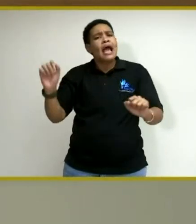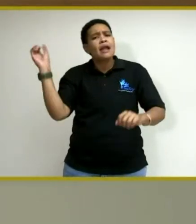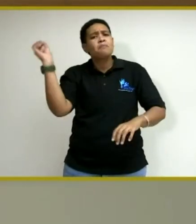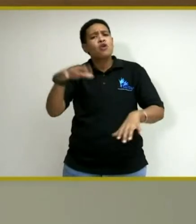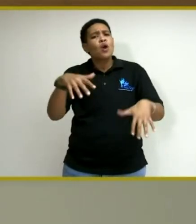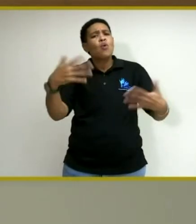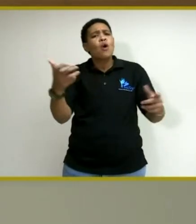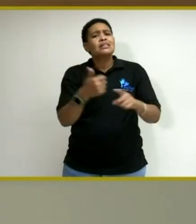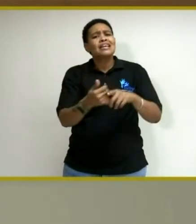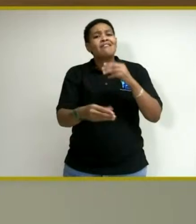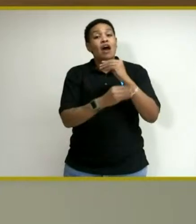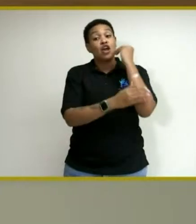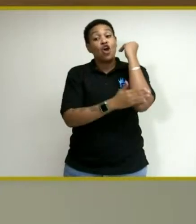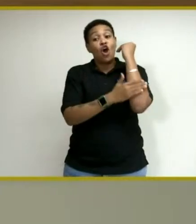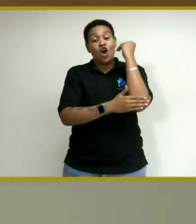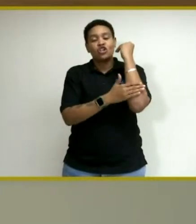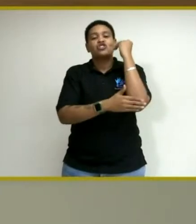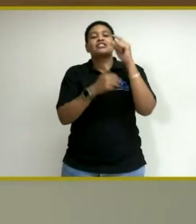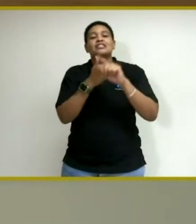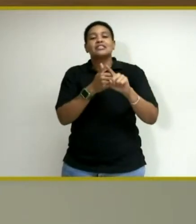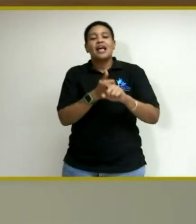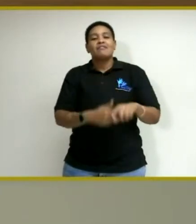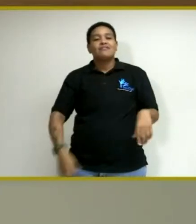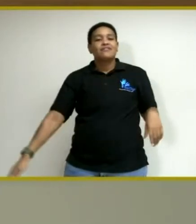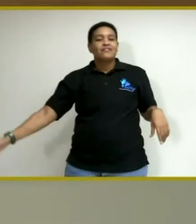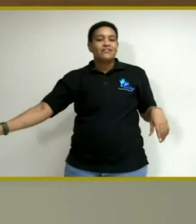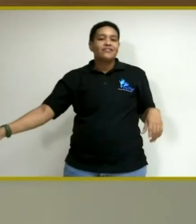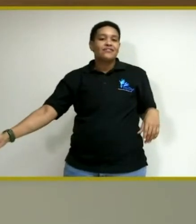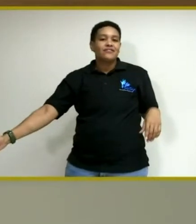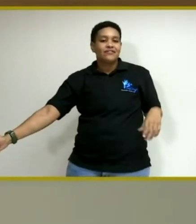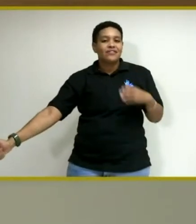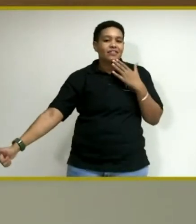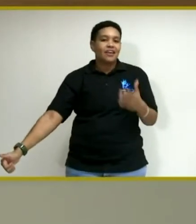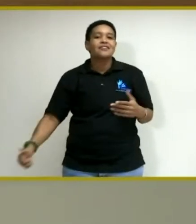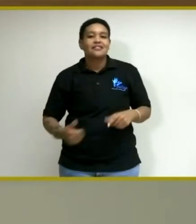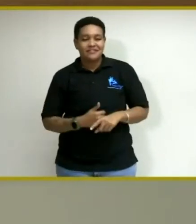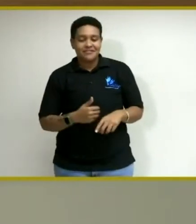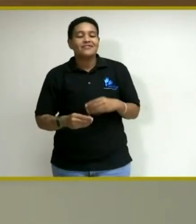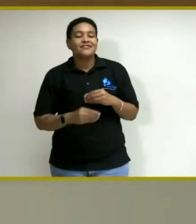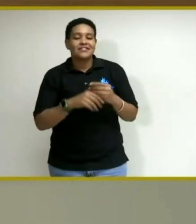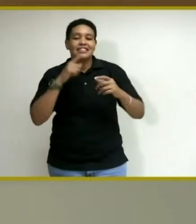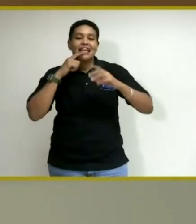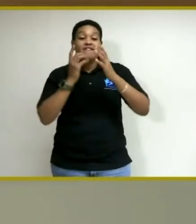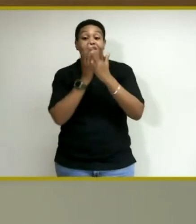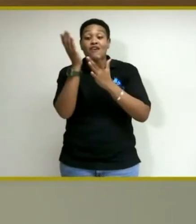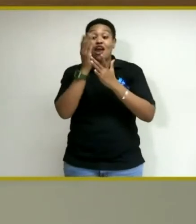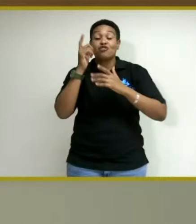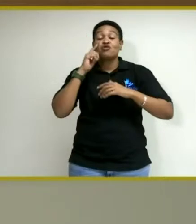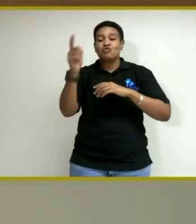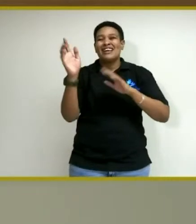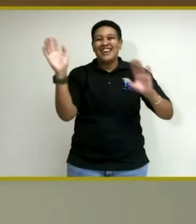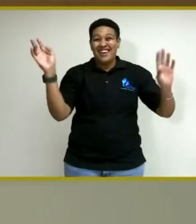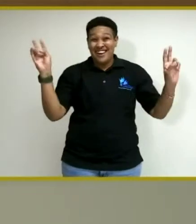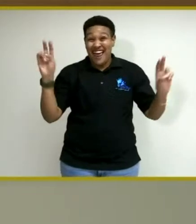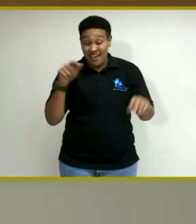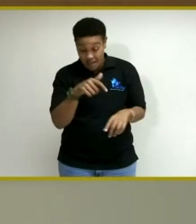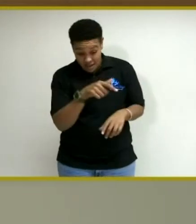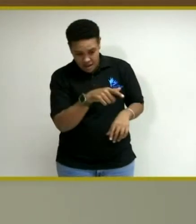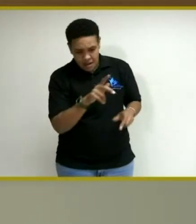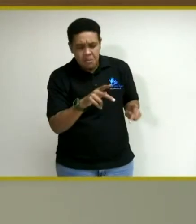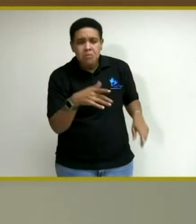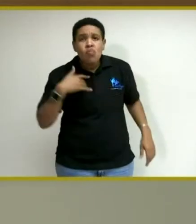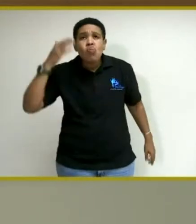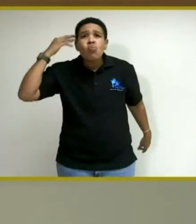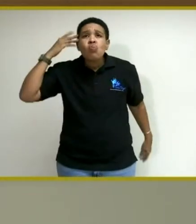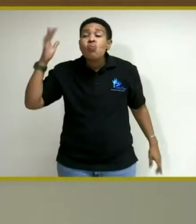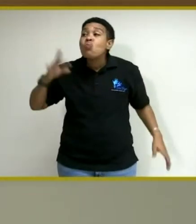back into country a variant that is naive to the population, and of course that means that